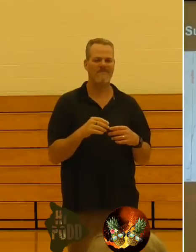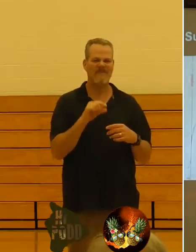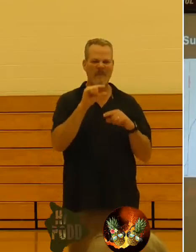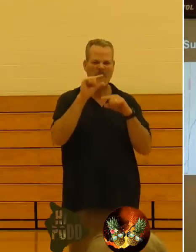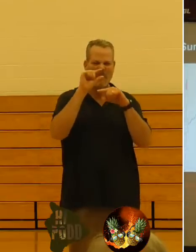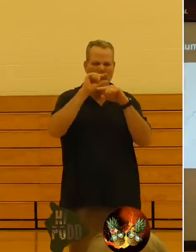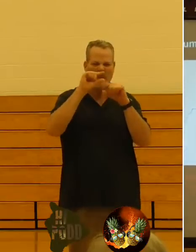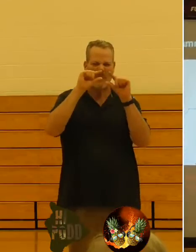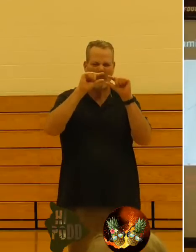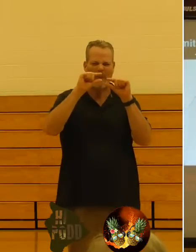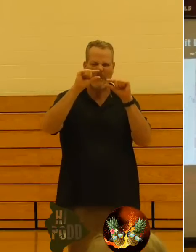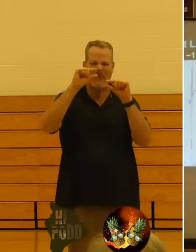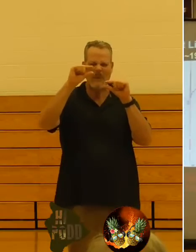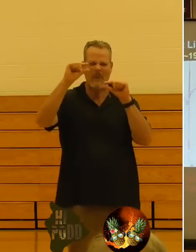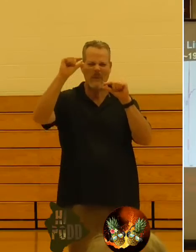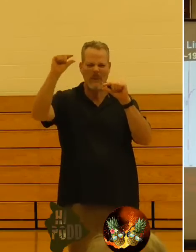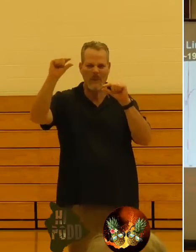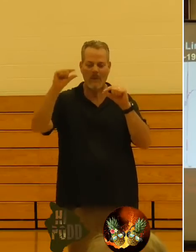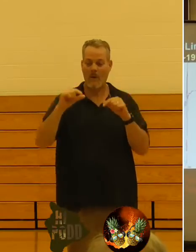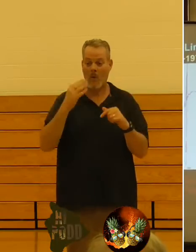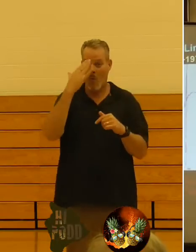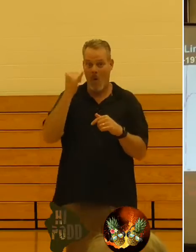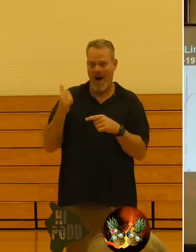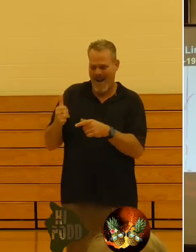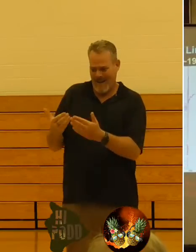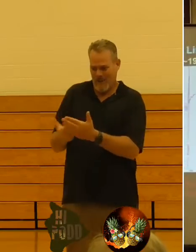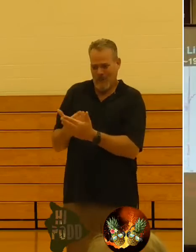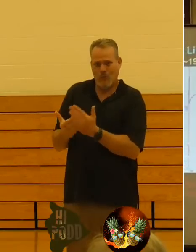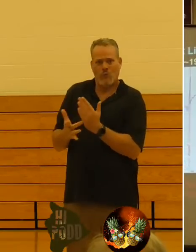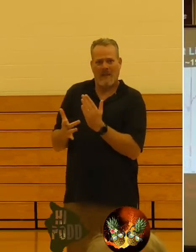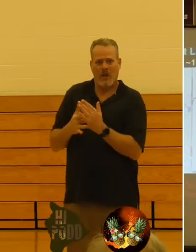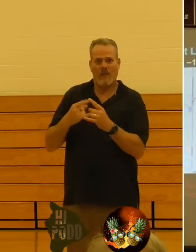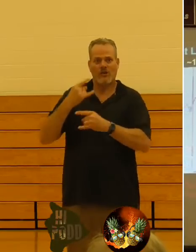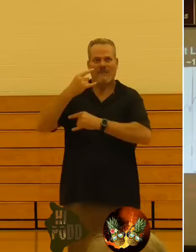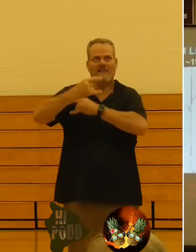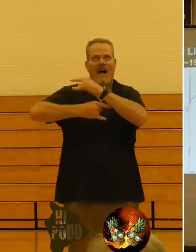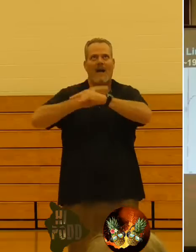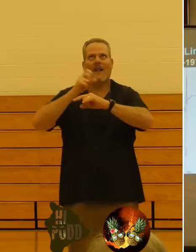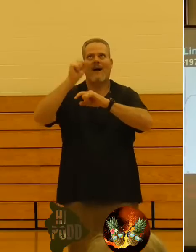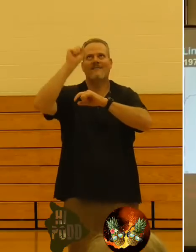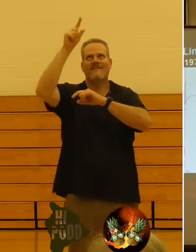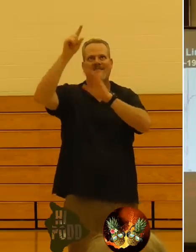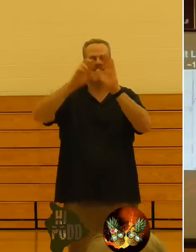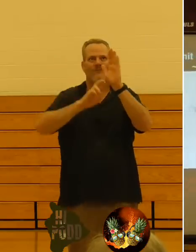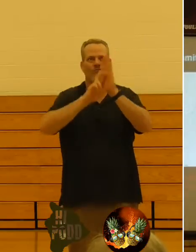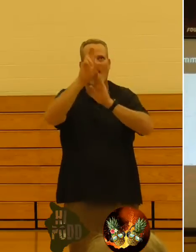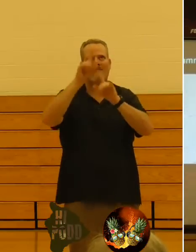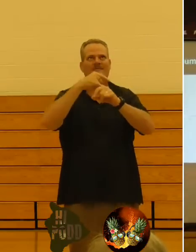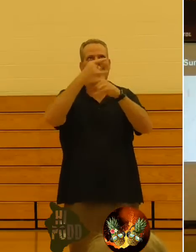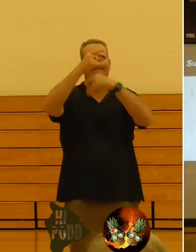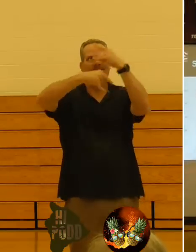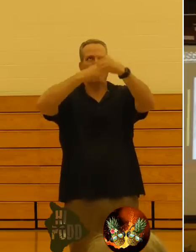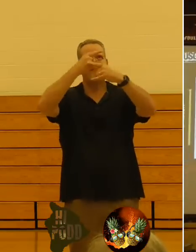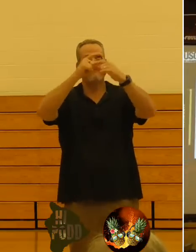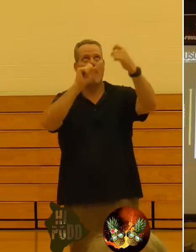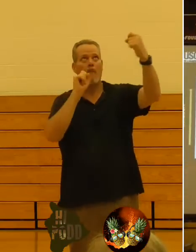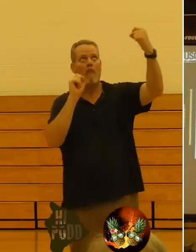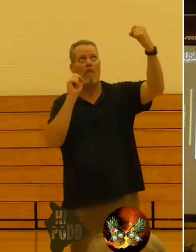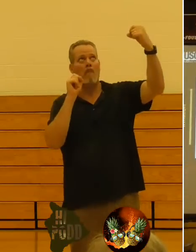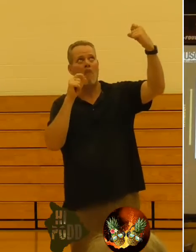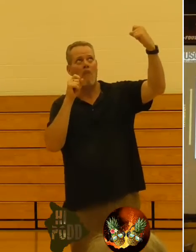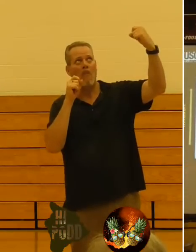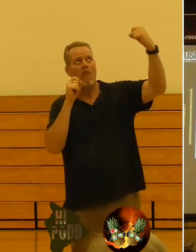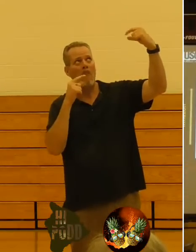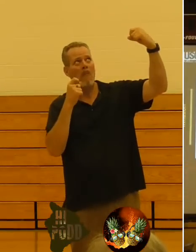incremental. Because that was a new technology, they put the satellites up in the air, and you would go and set up your